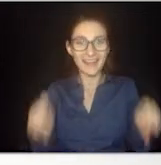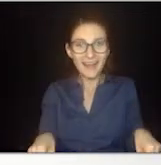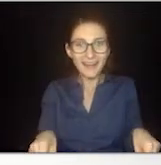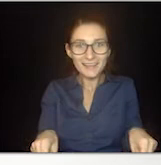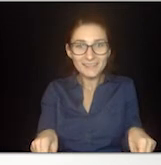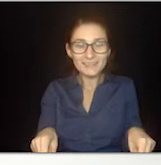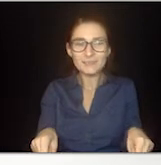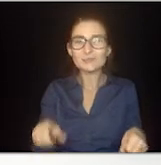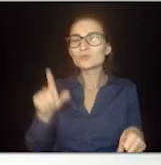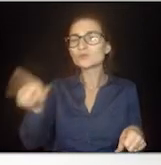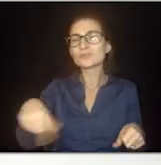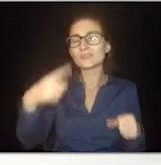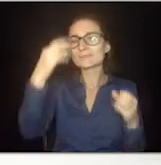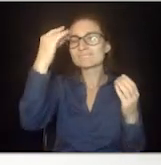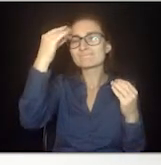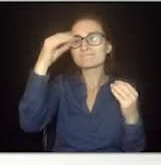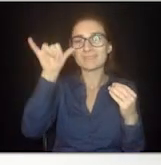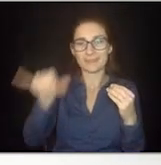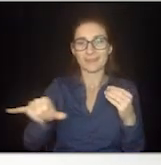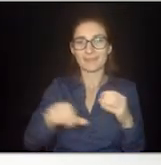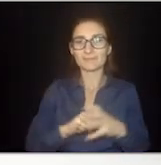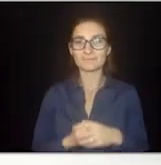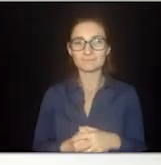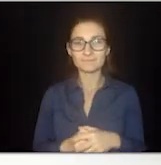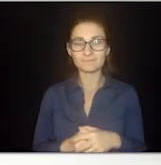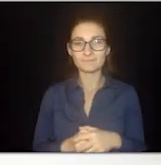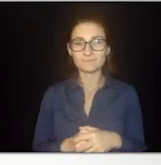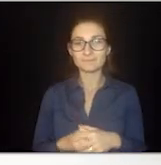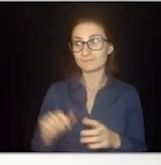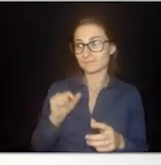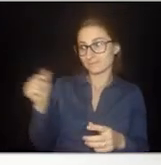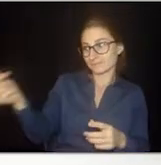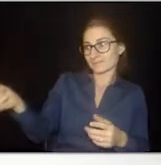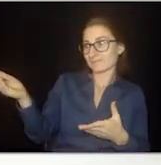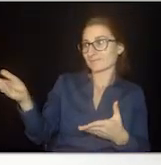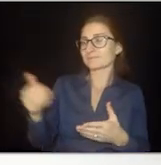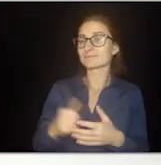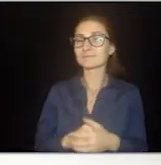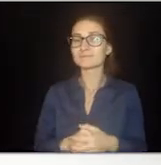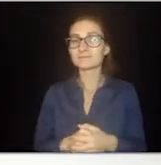So those are just think about some of that.